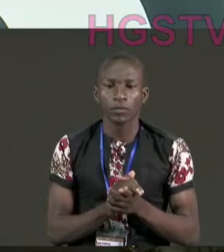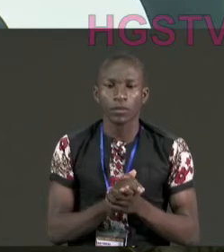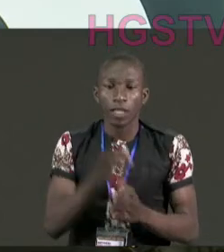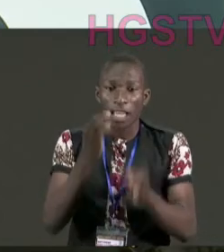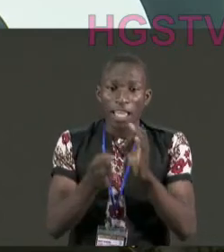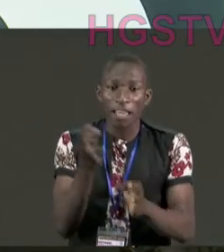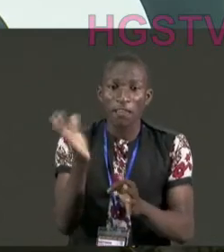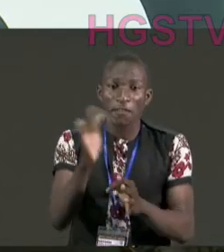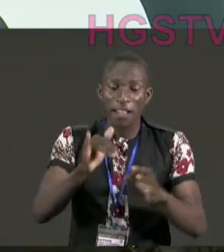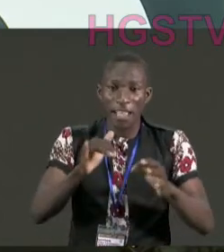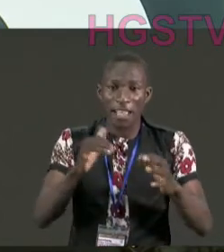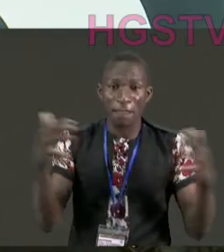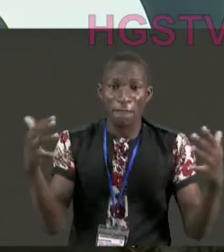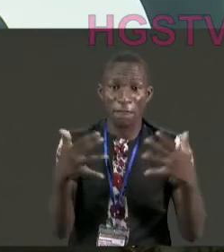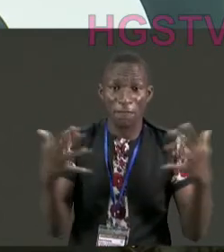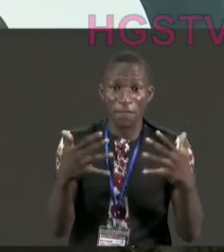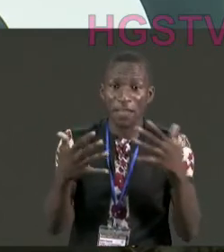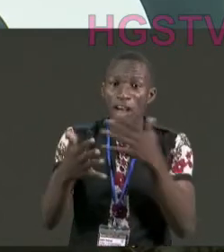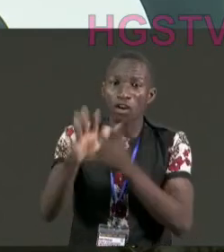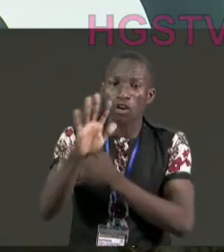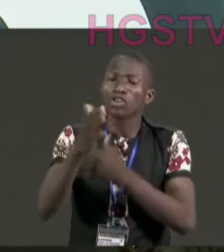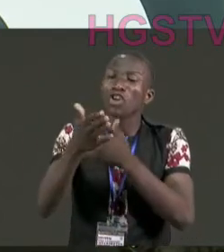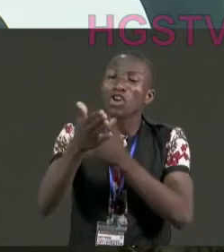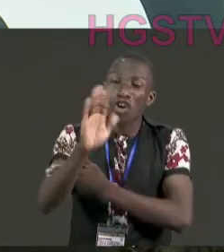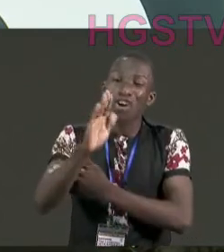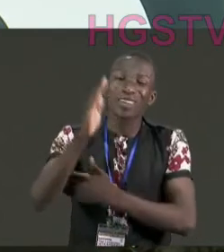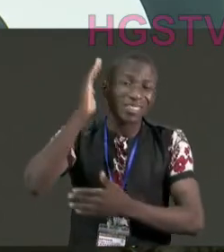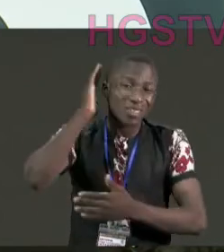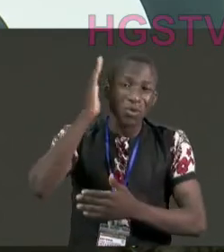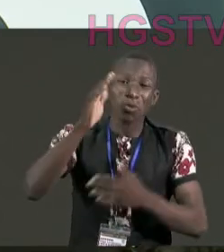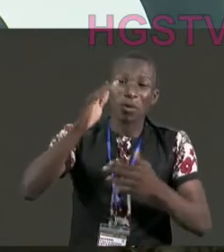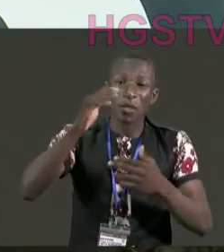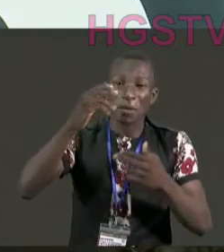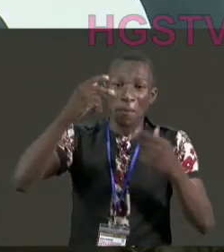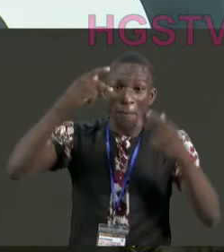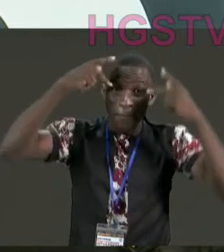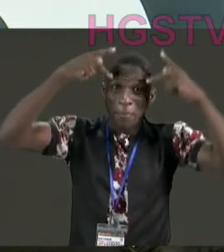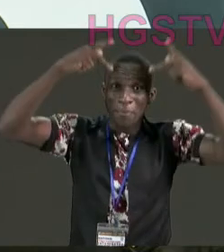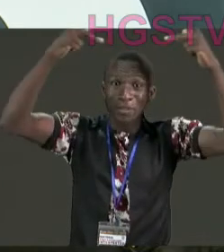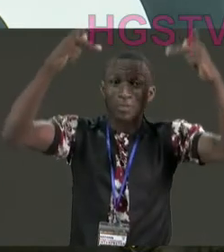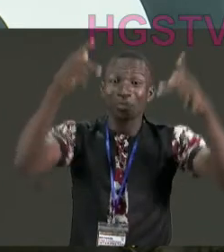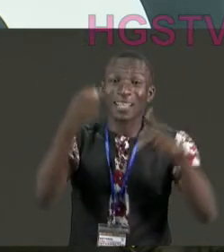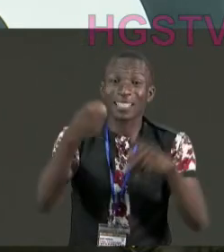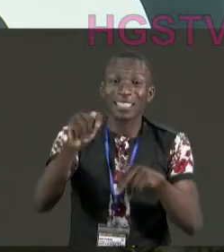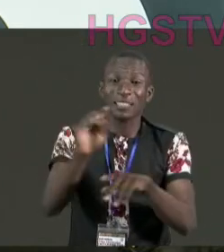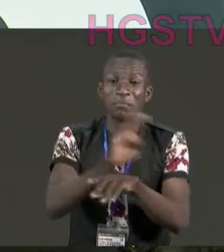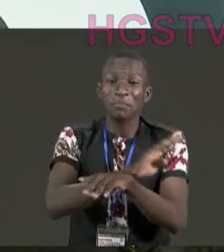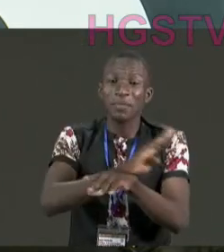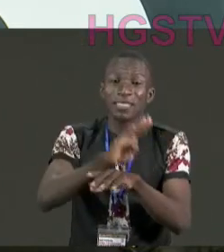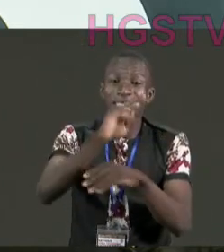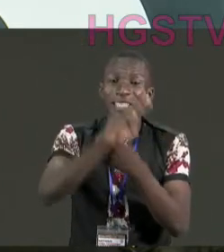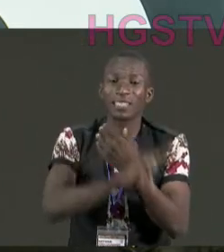If they fear God, God will prosper their business.